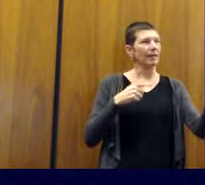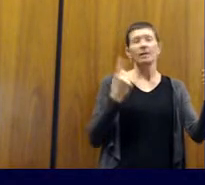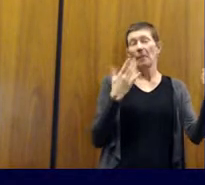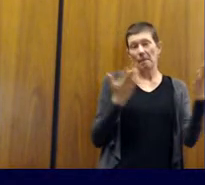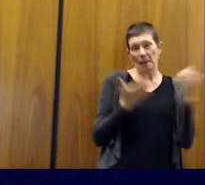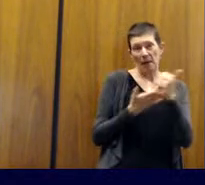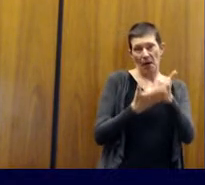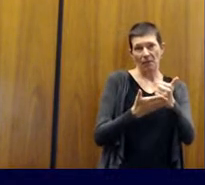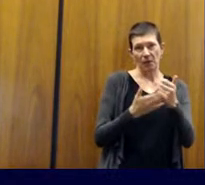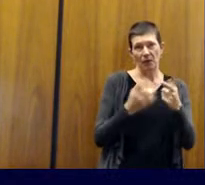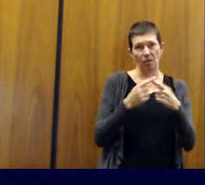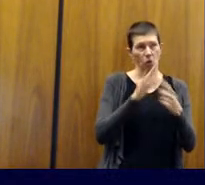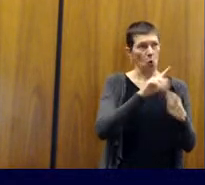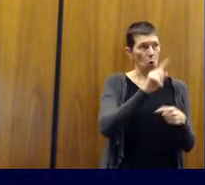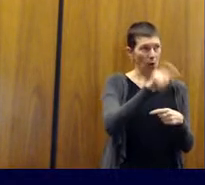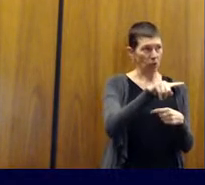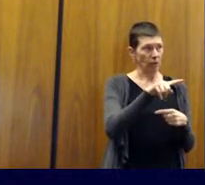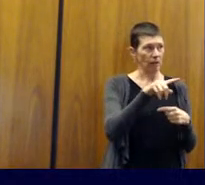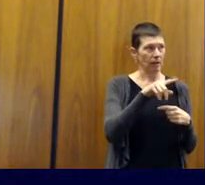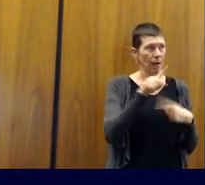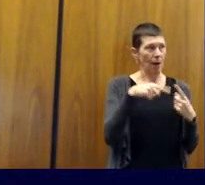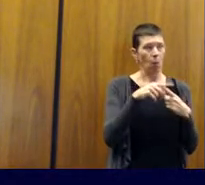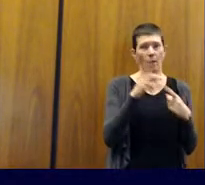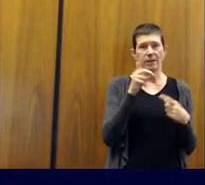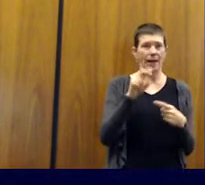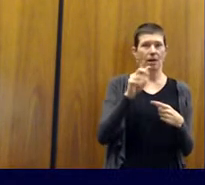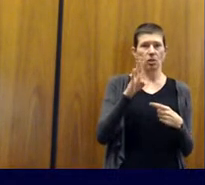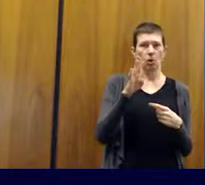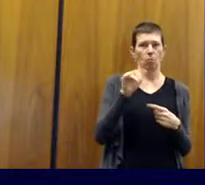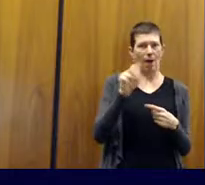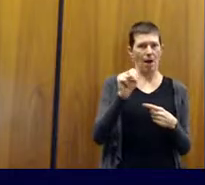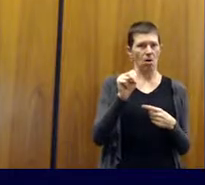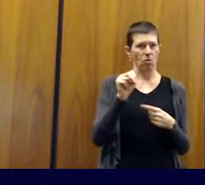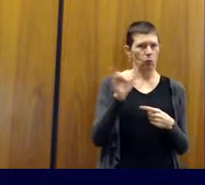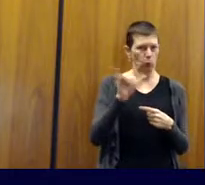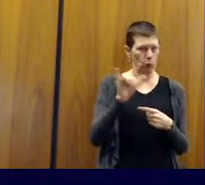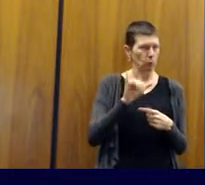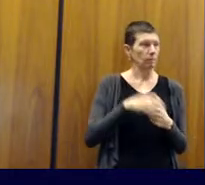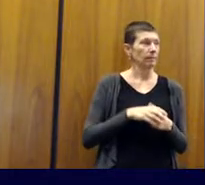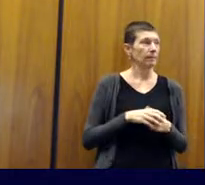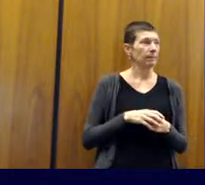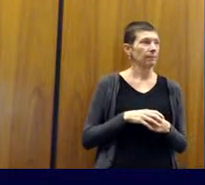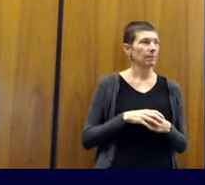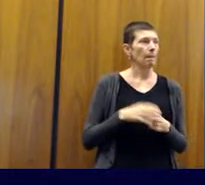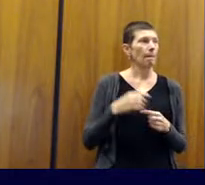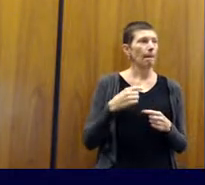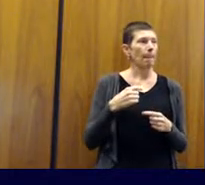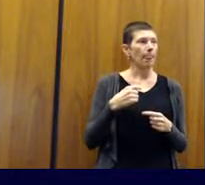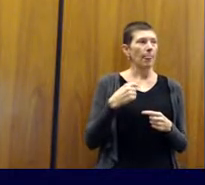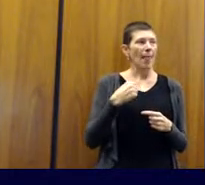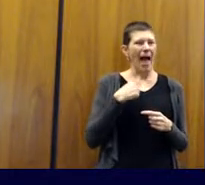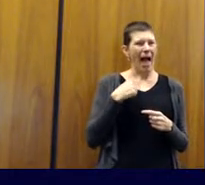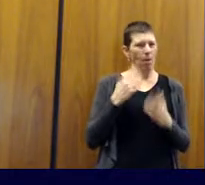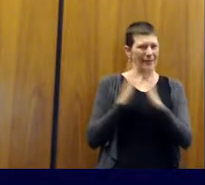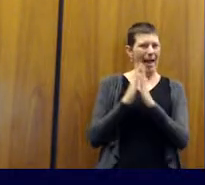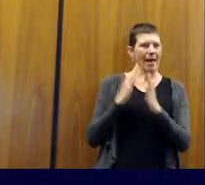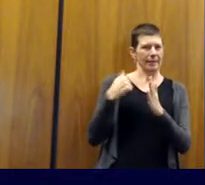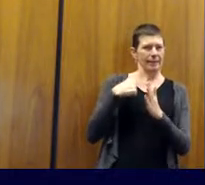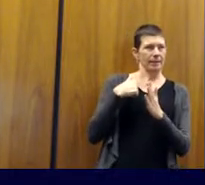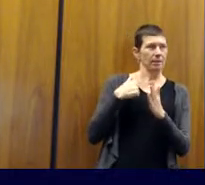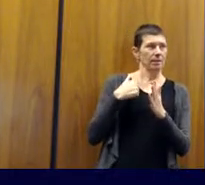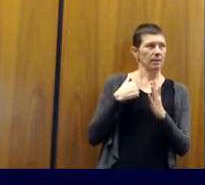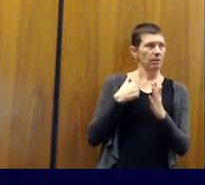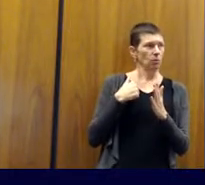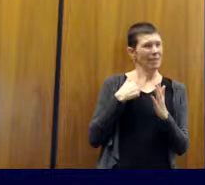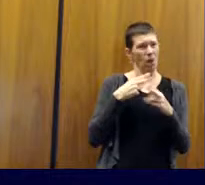helpful to your question and to what Dr. Brown asked. So I've been asked to sit in on the, I guess, is it called a